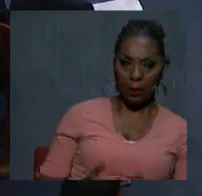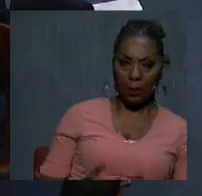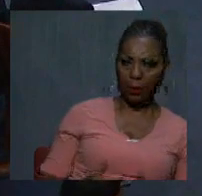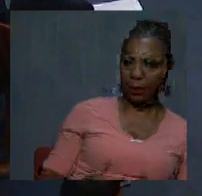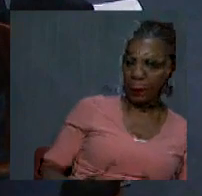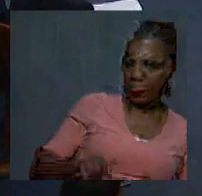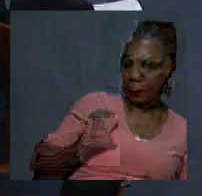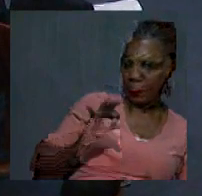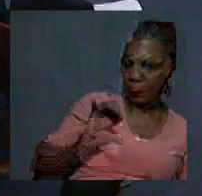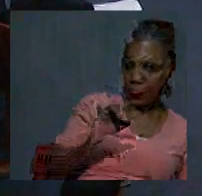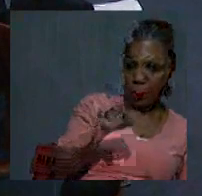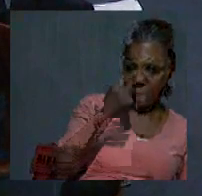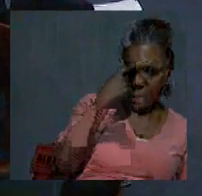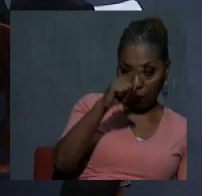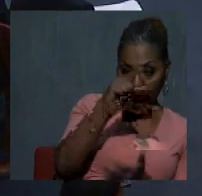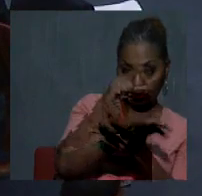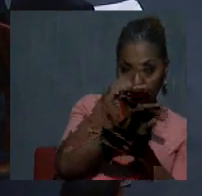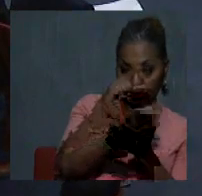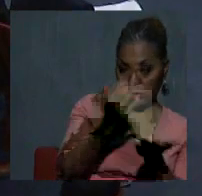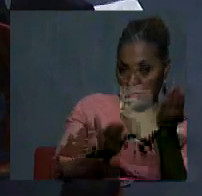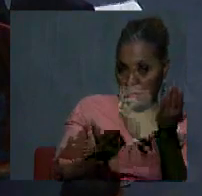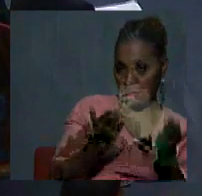it's strictly schools, then,